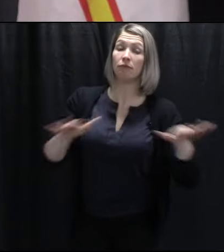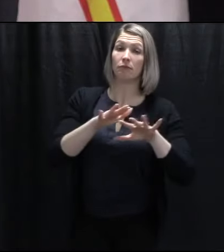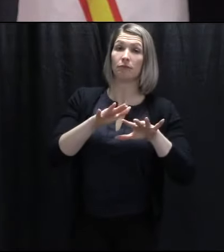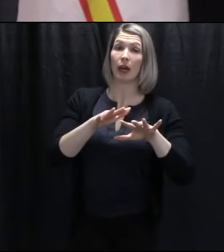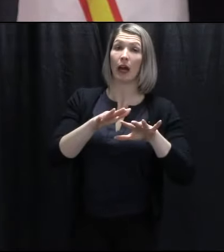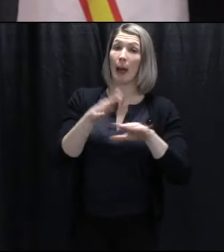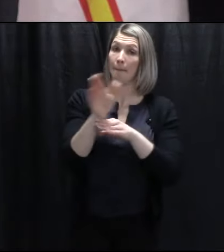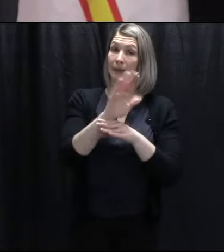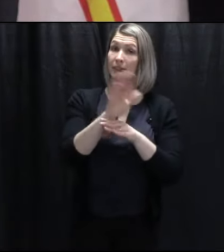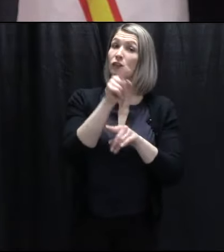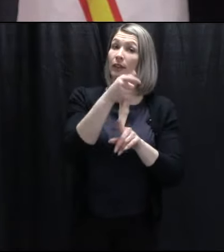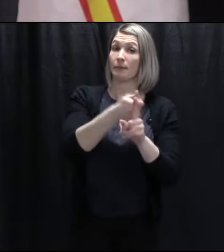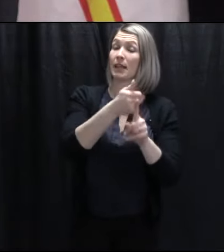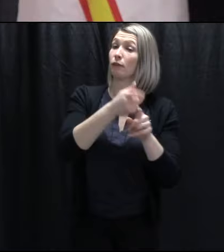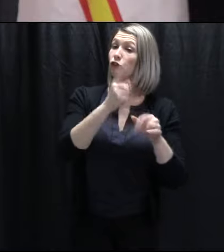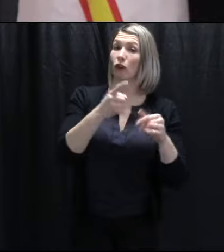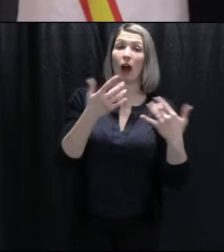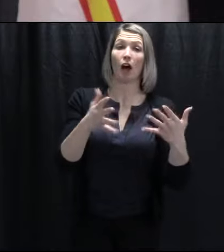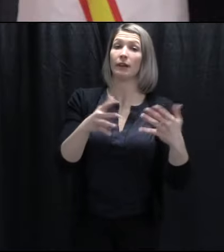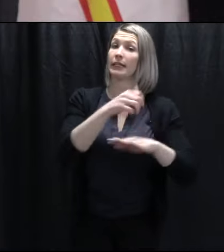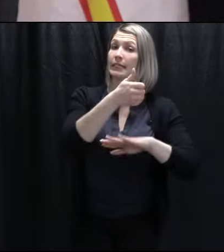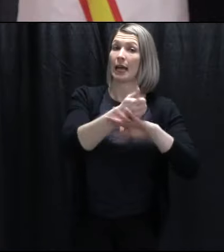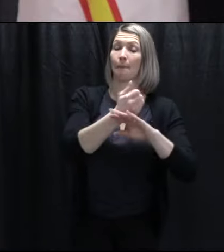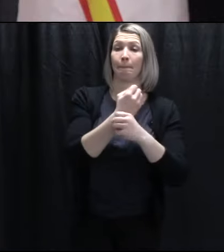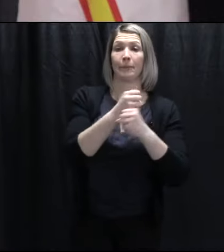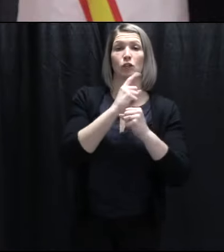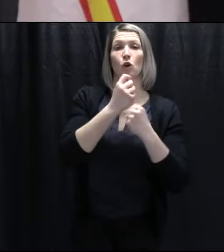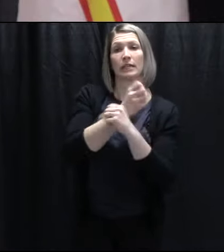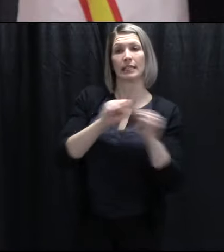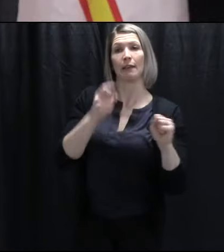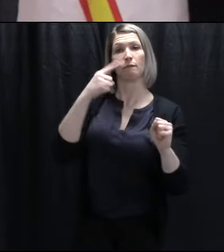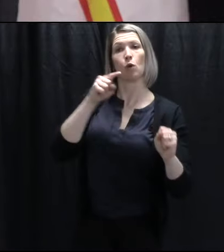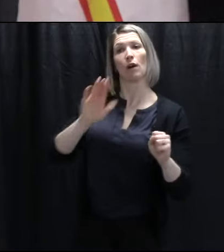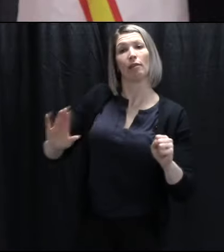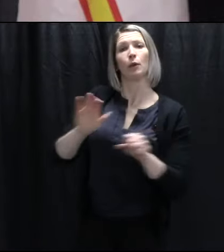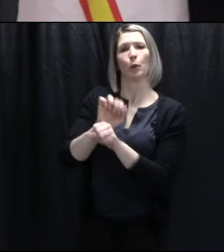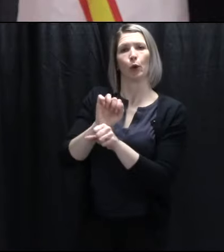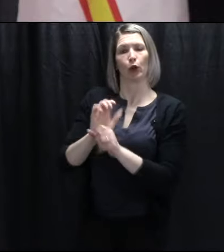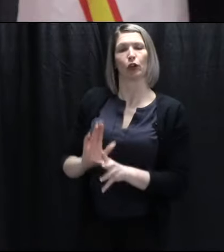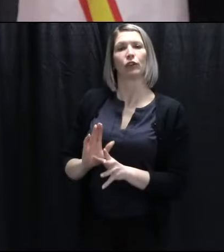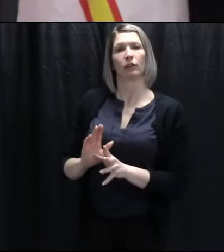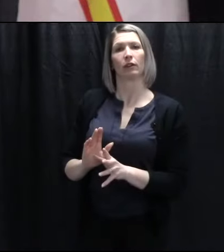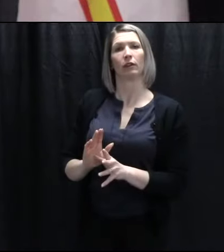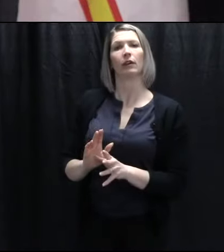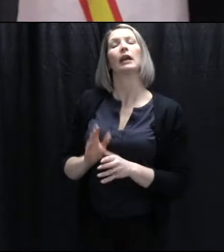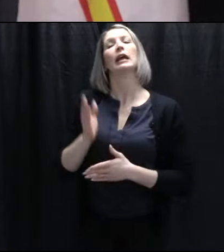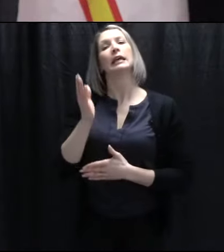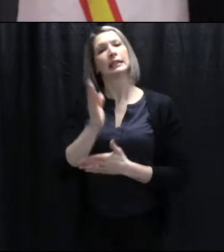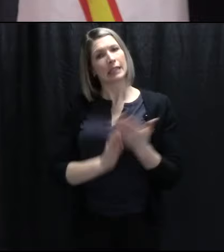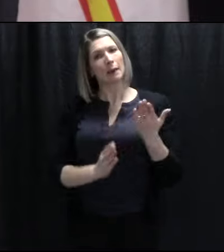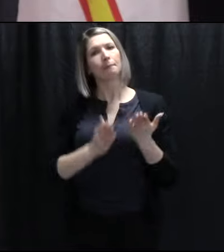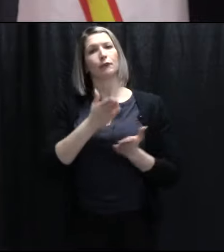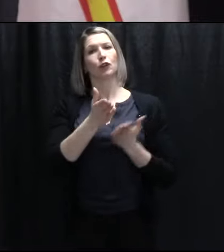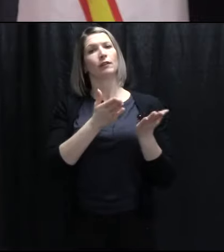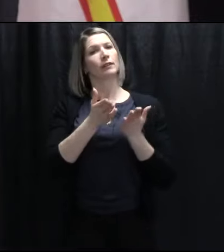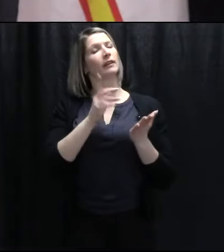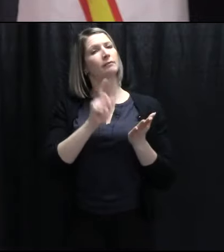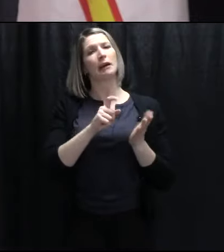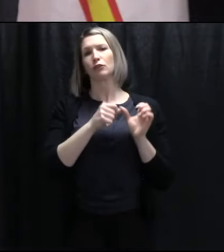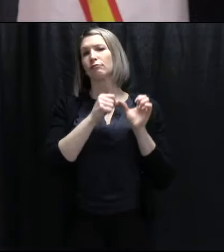our inspectors, and working with the employees to make sure that those workplaces are safe. There are some services out there that must